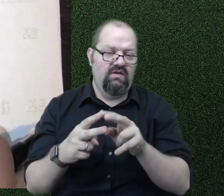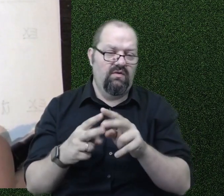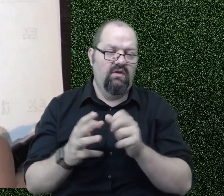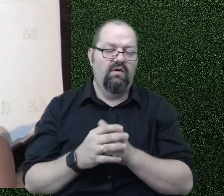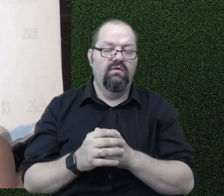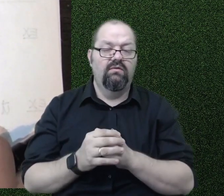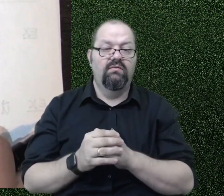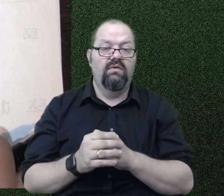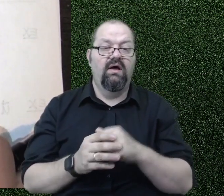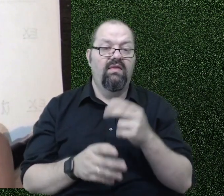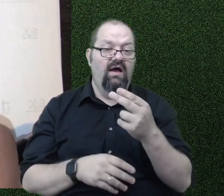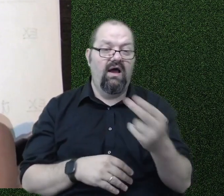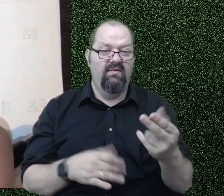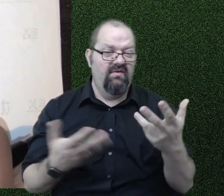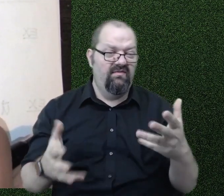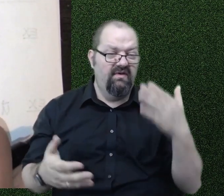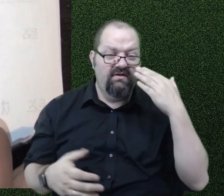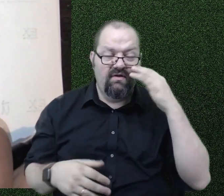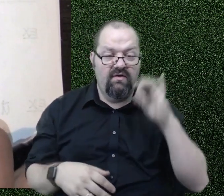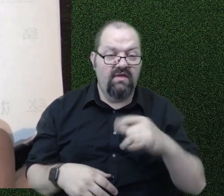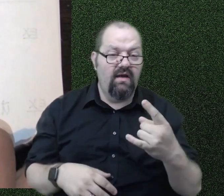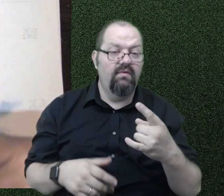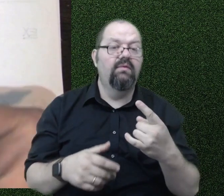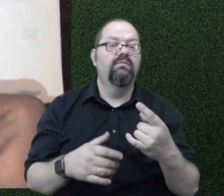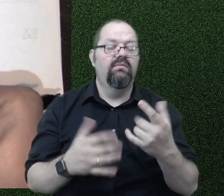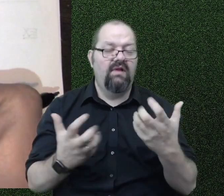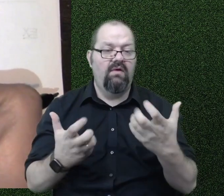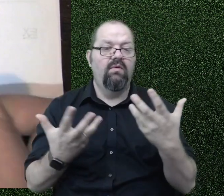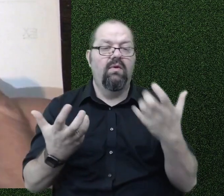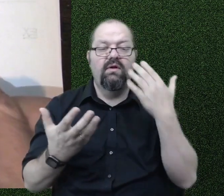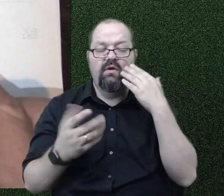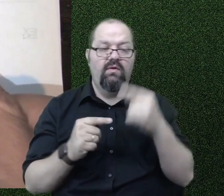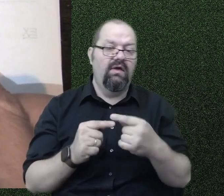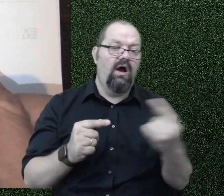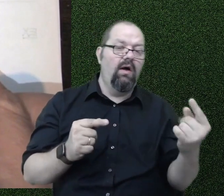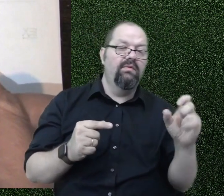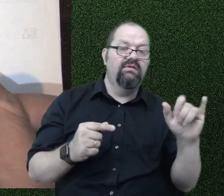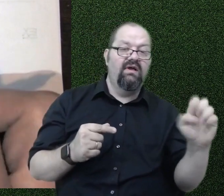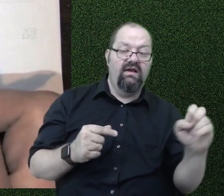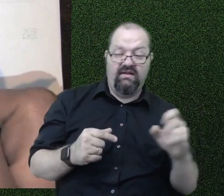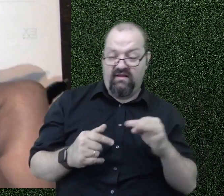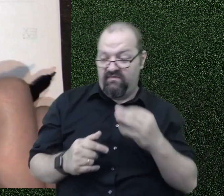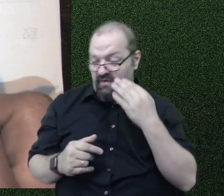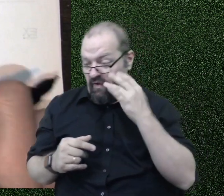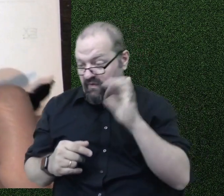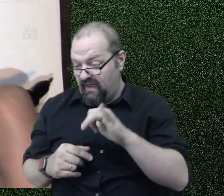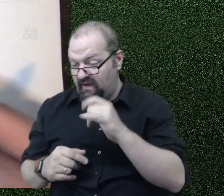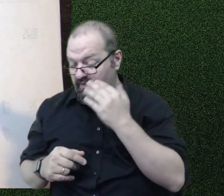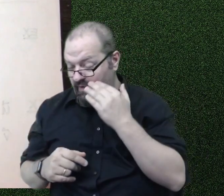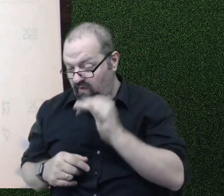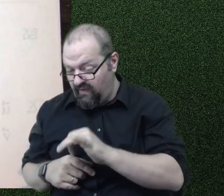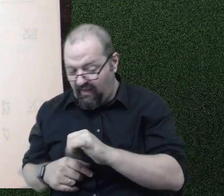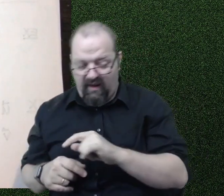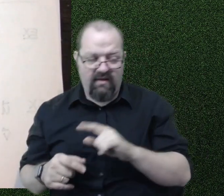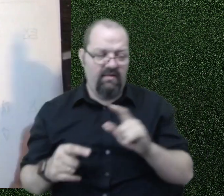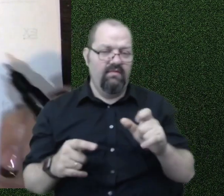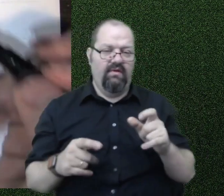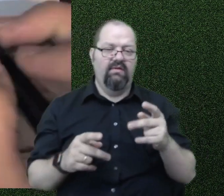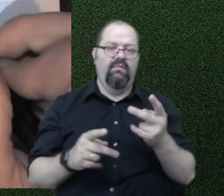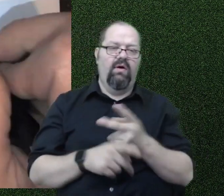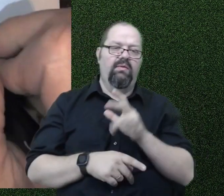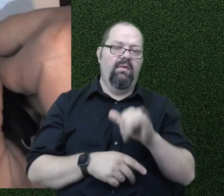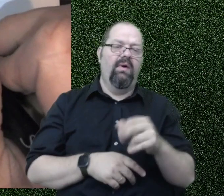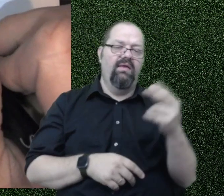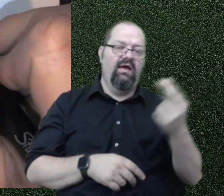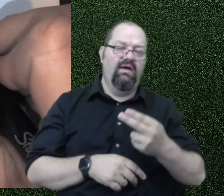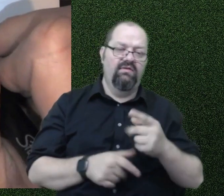the hypotenuse is known. I'm trying to find the opposite side. If this is known and this is known, all I have to do is multiply by the hypotenuse to get the